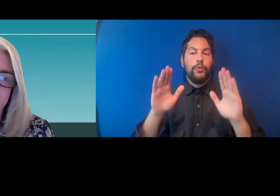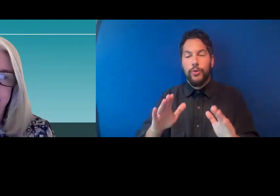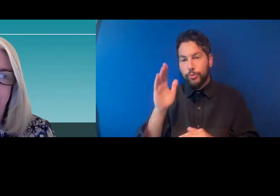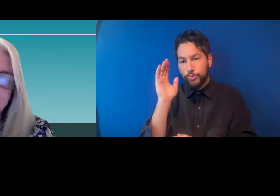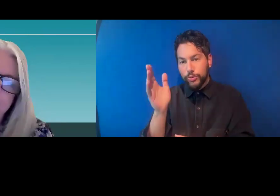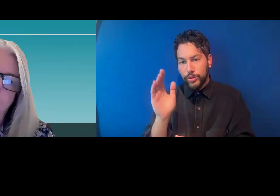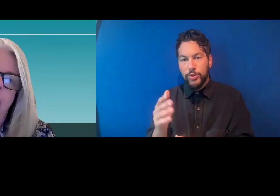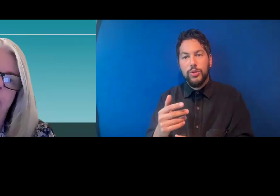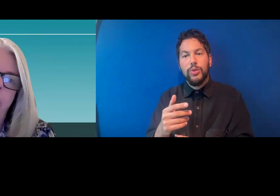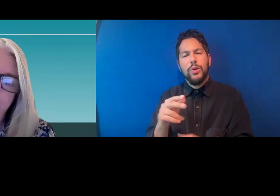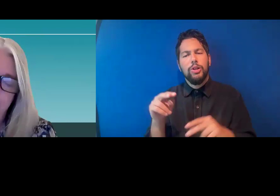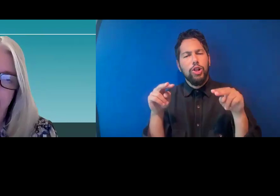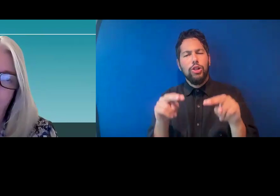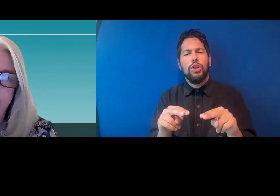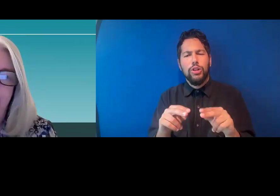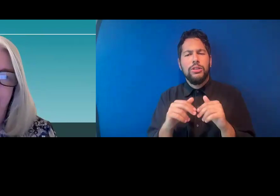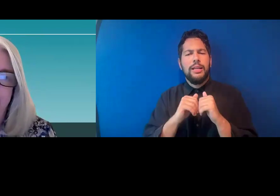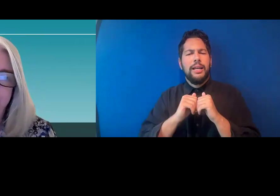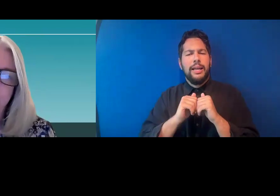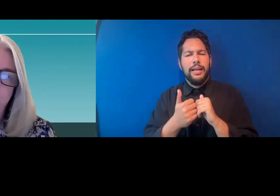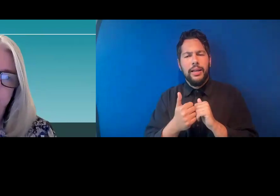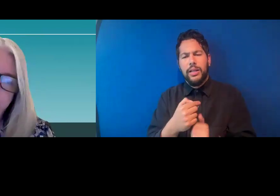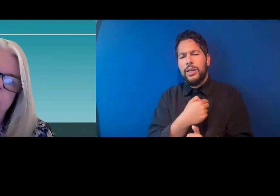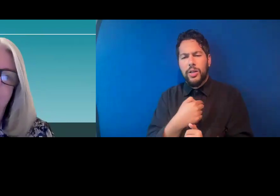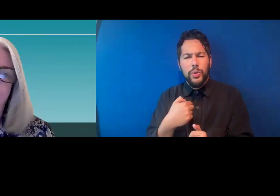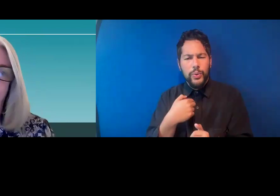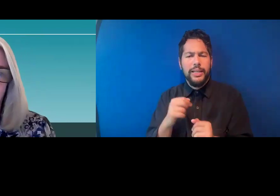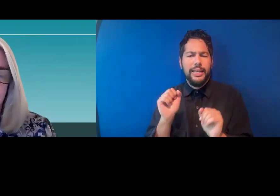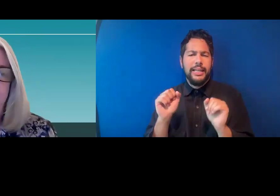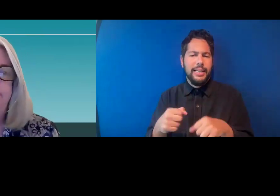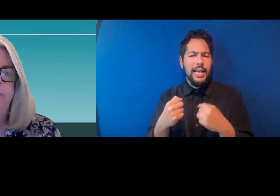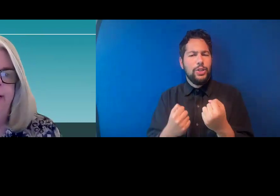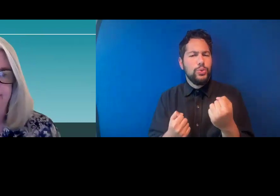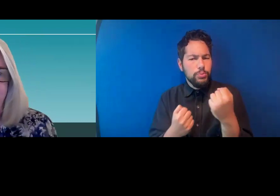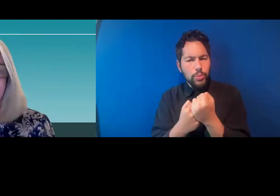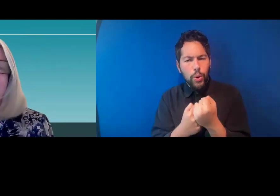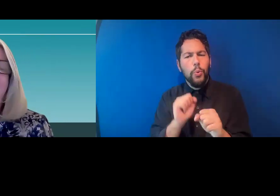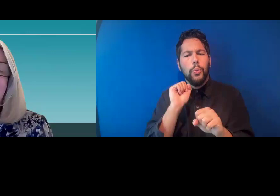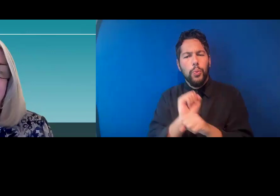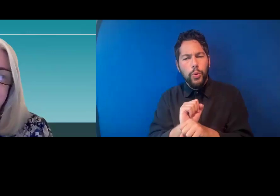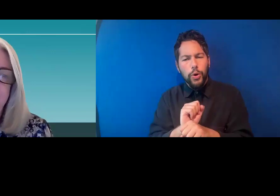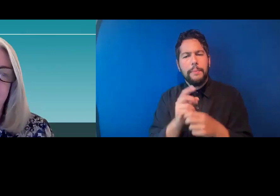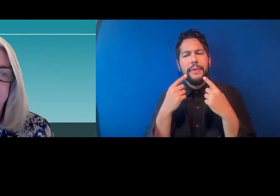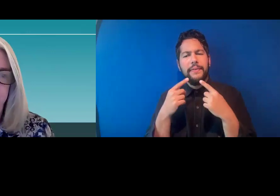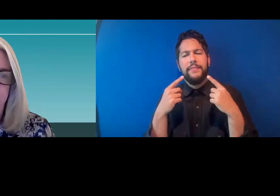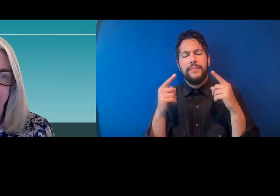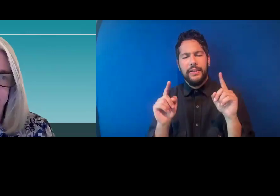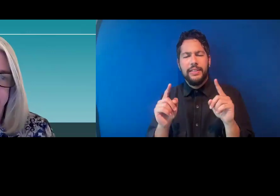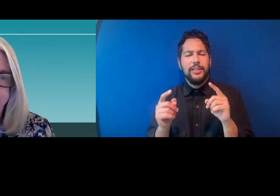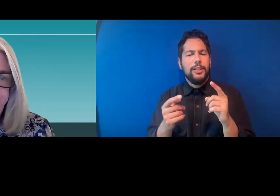that really looks at, how we can support and work and be effective in